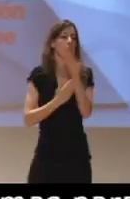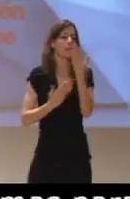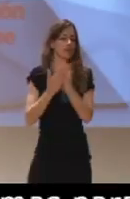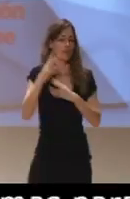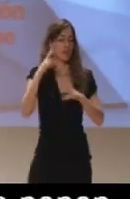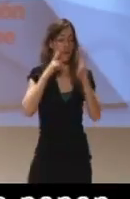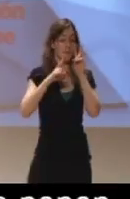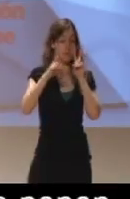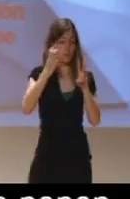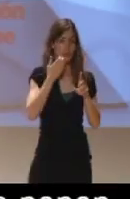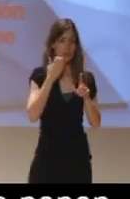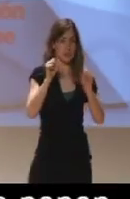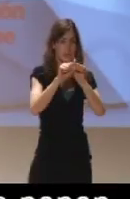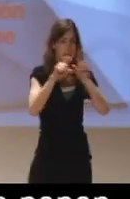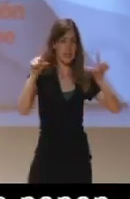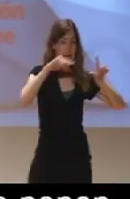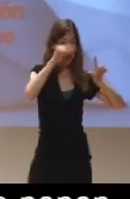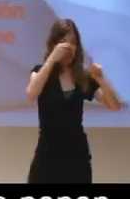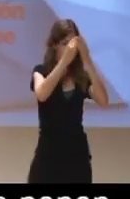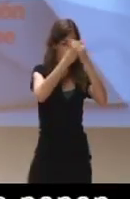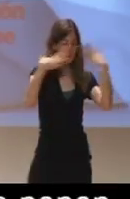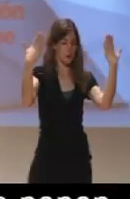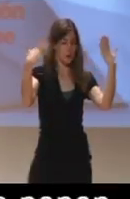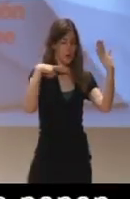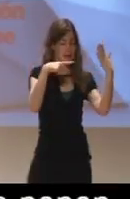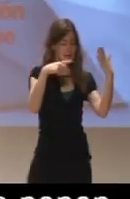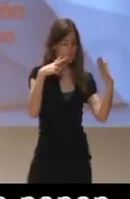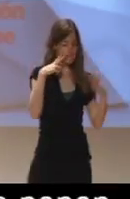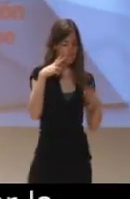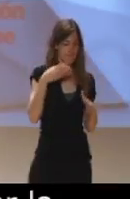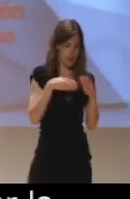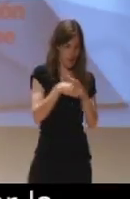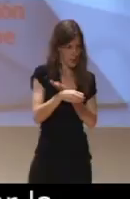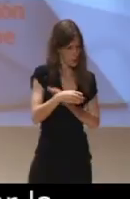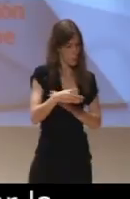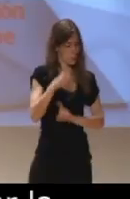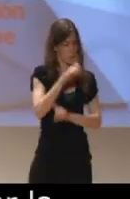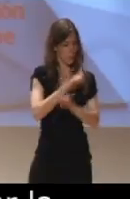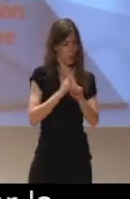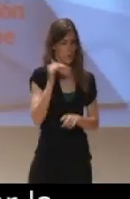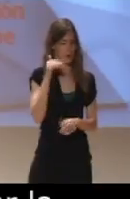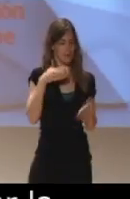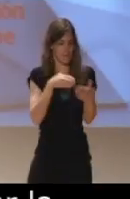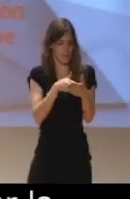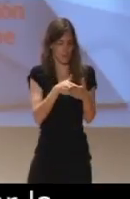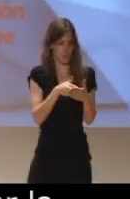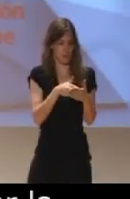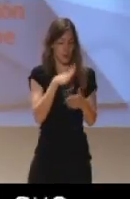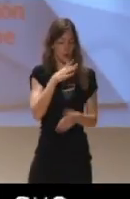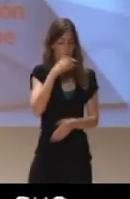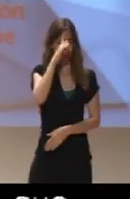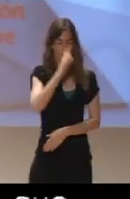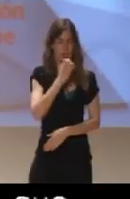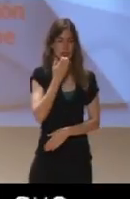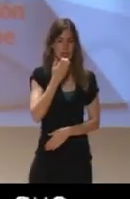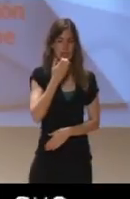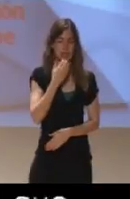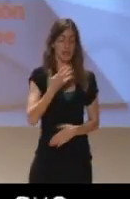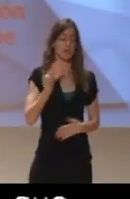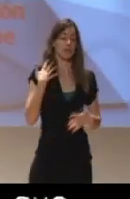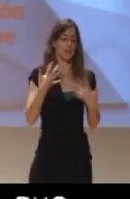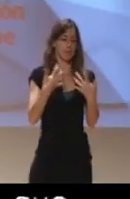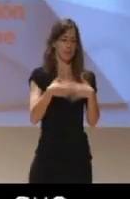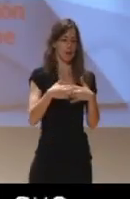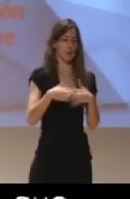problems would have problems to see what is written on the virtual blackboard. I do not think